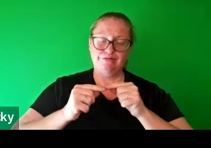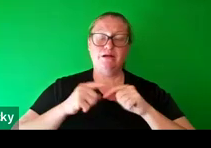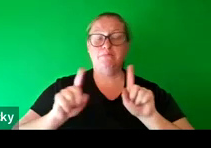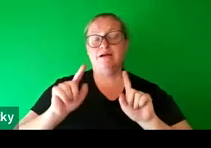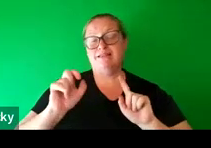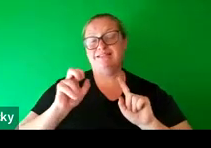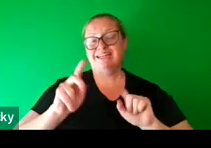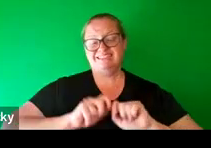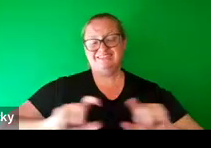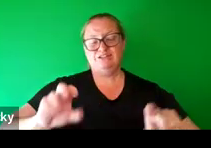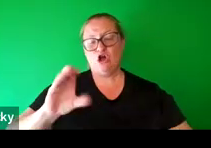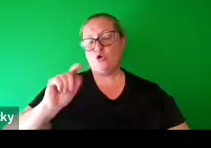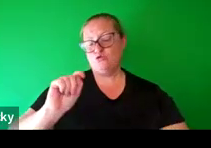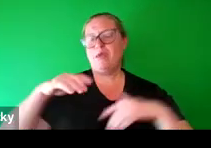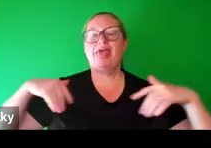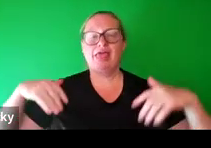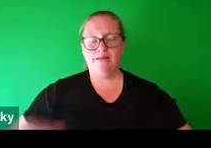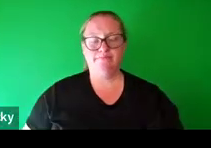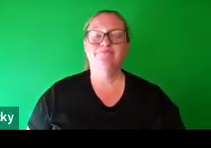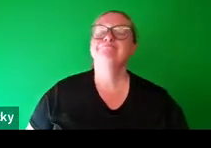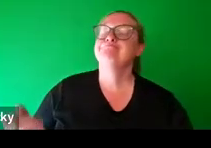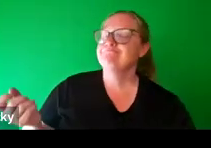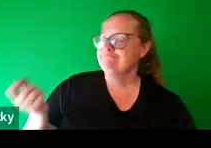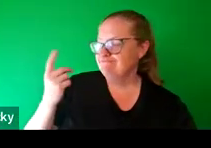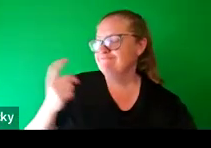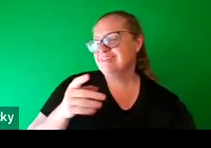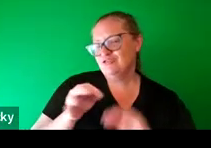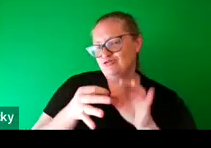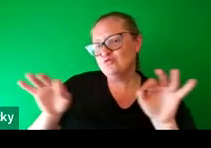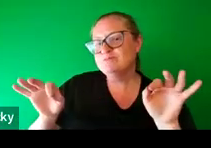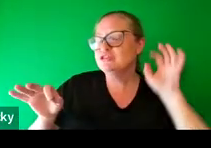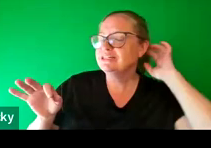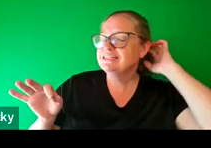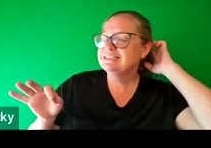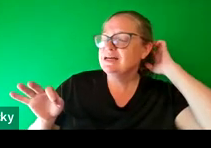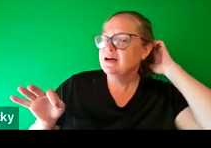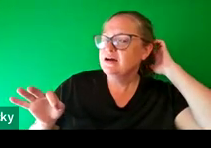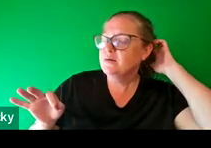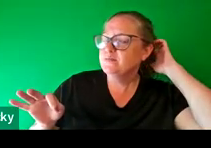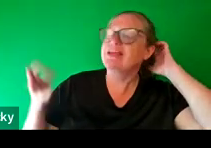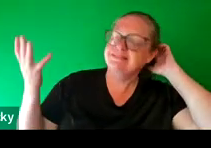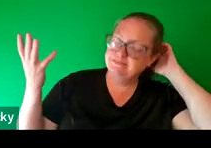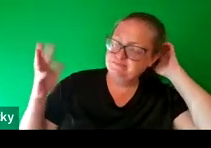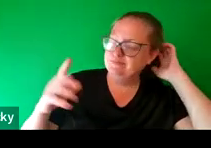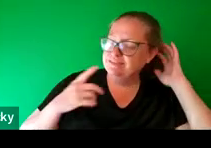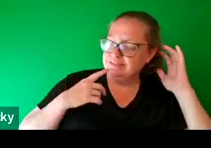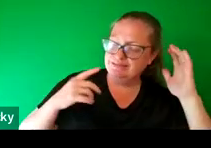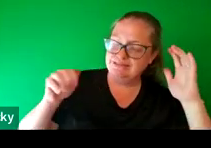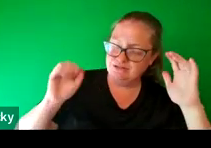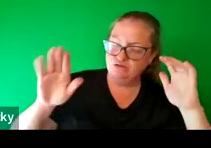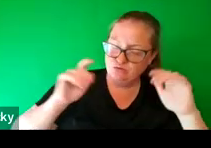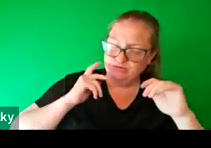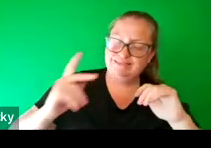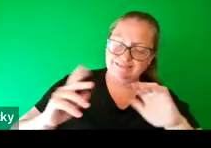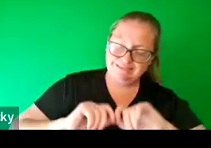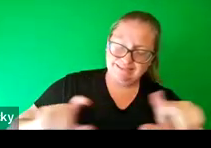it out in October has not yet been done. I see. Yeah, the description is that yes, you will send it and it's noticed. I see. So